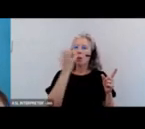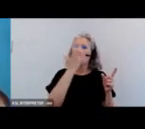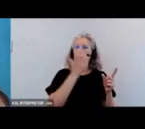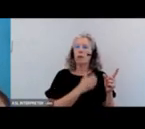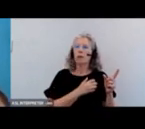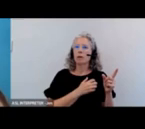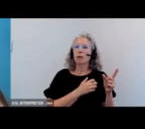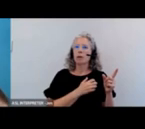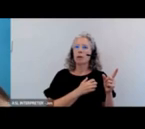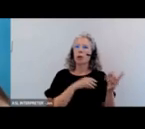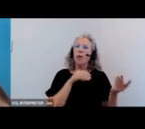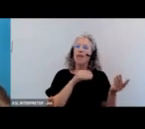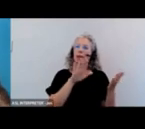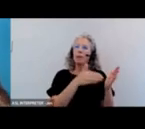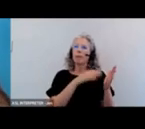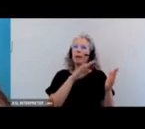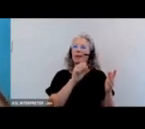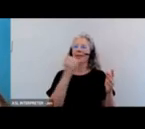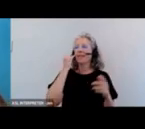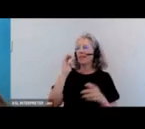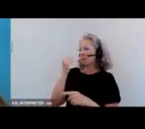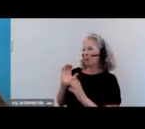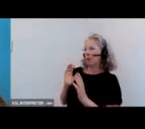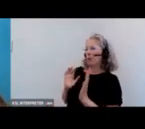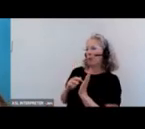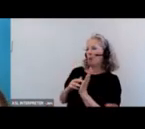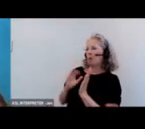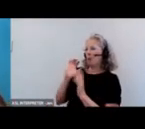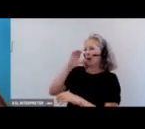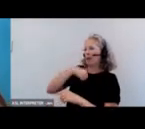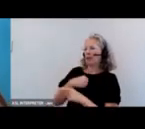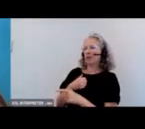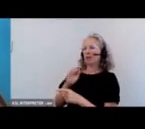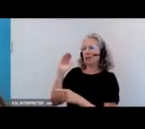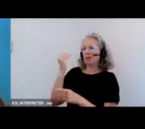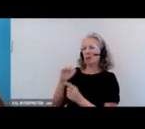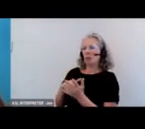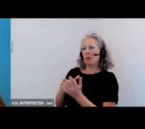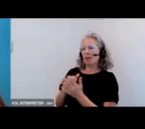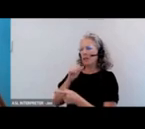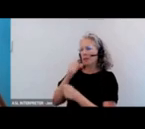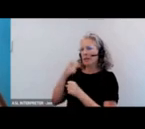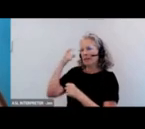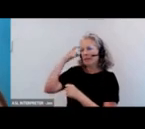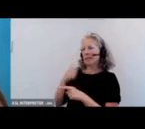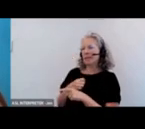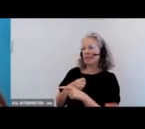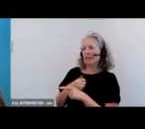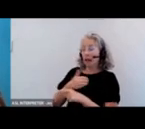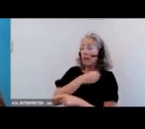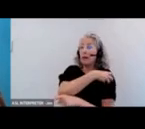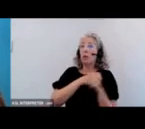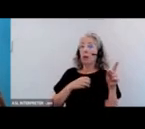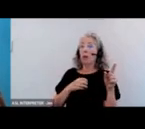feed their biases. If something seems too weird or seems too, you know, doesn't make sense to them, they have the